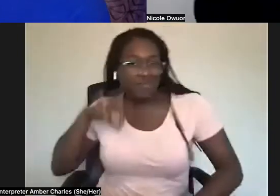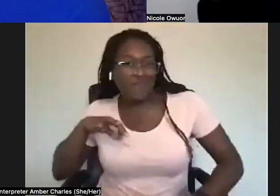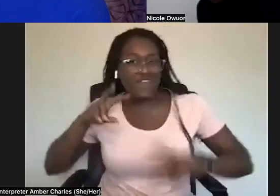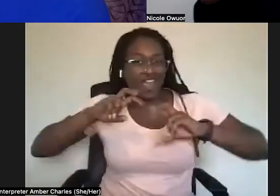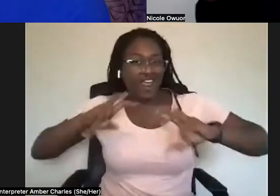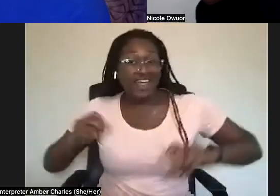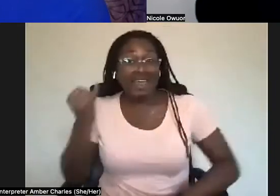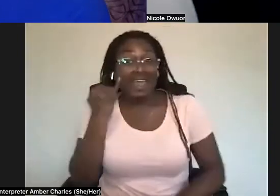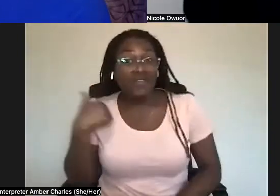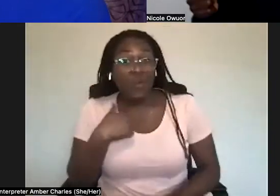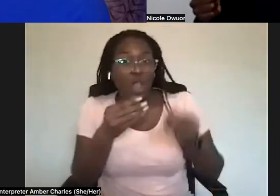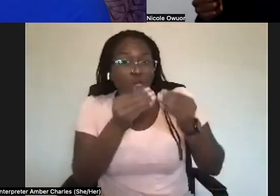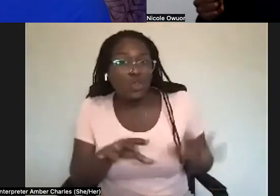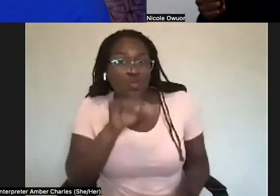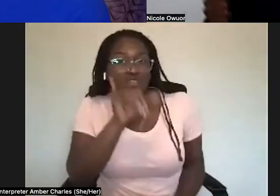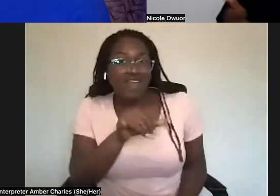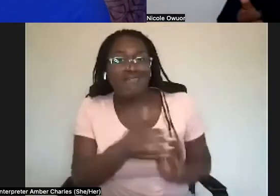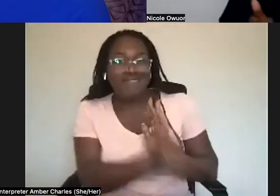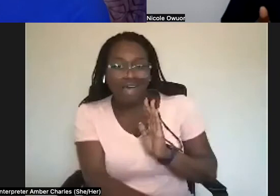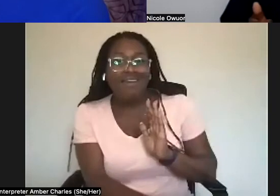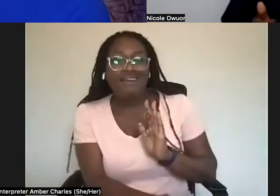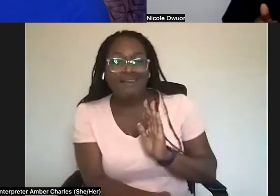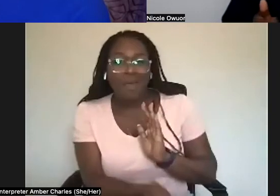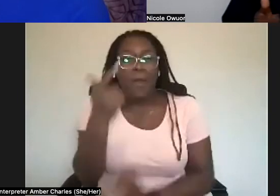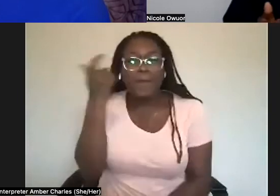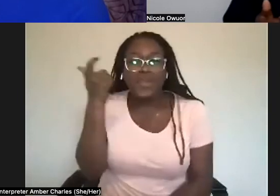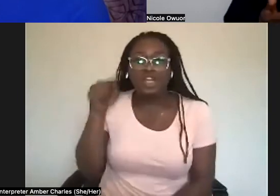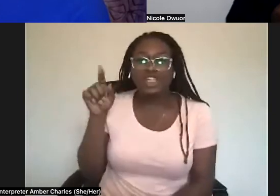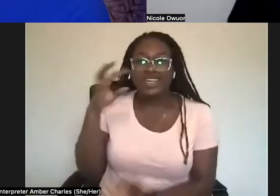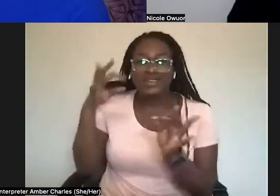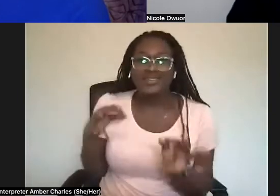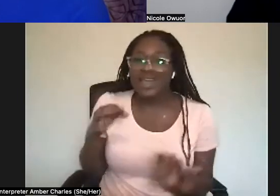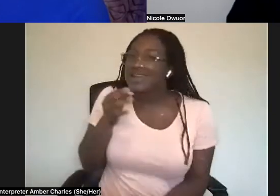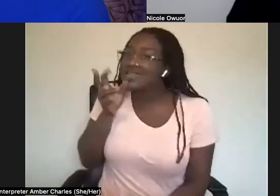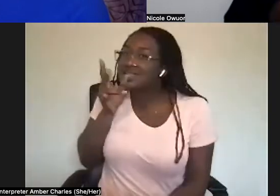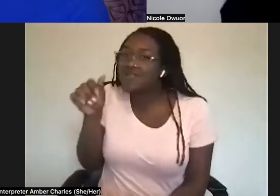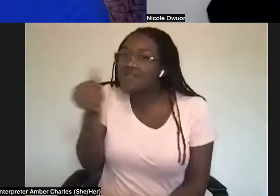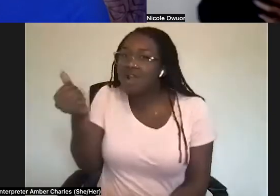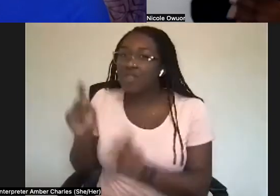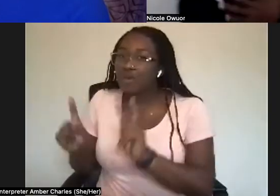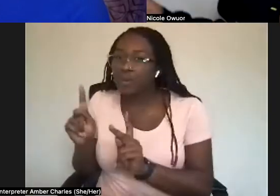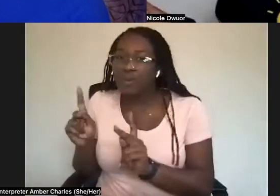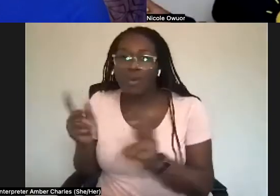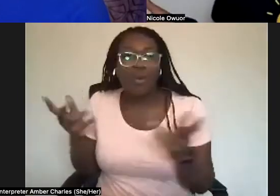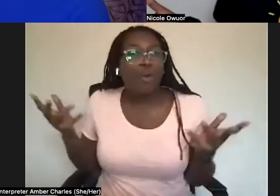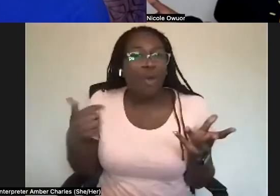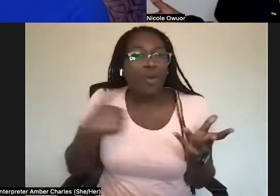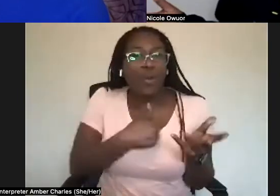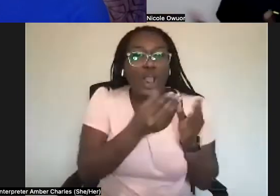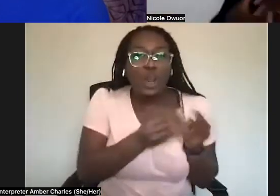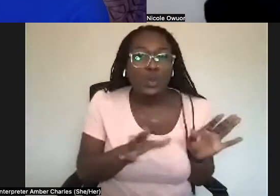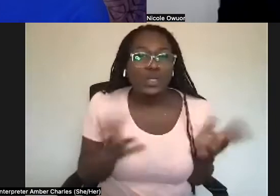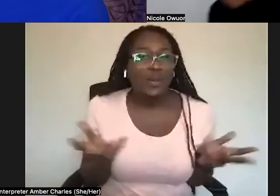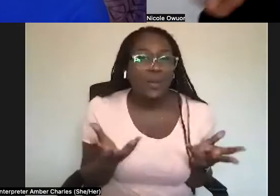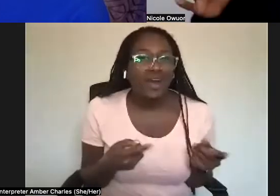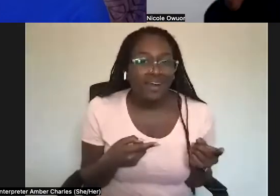if we lose her talent because she chose to speak for others, what are we losing?